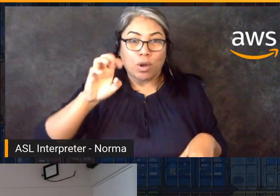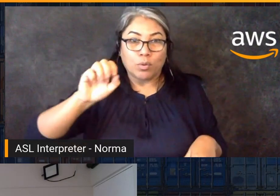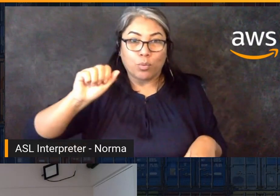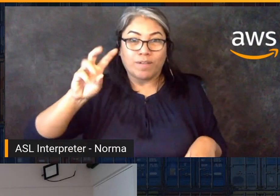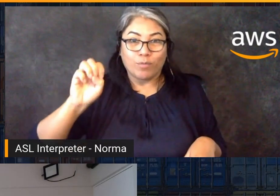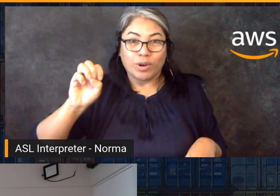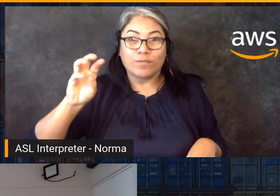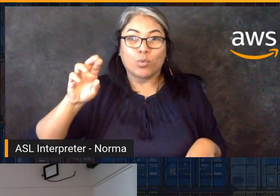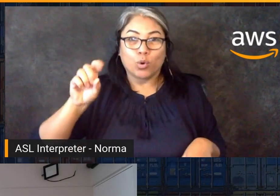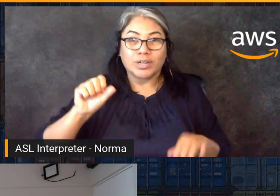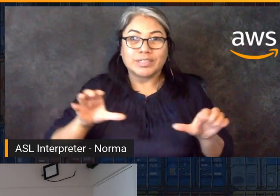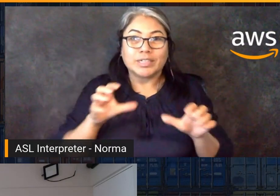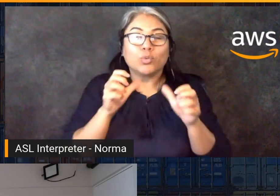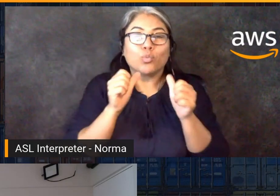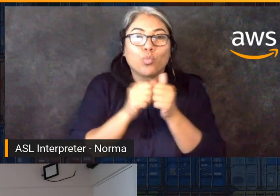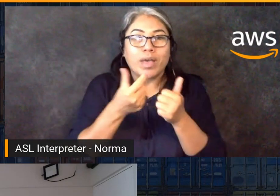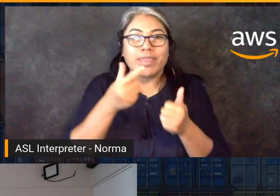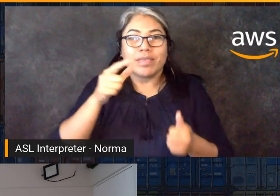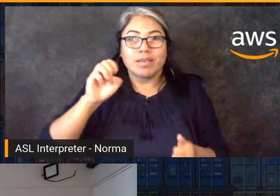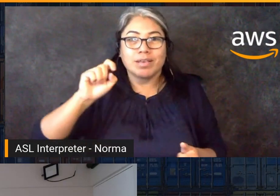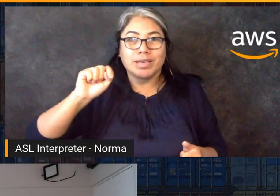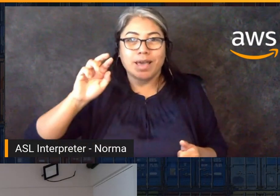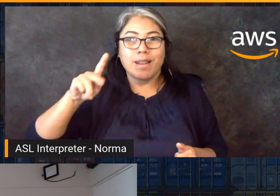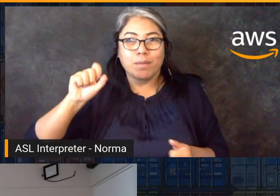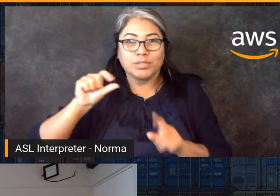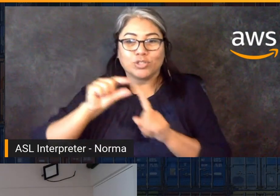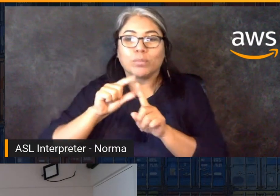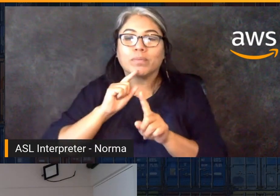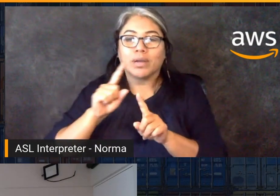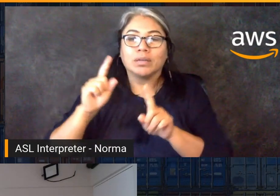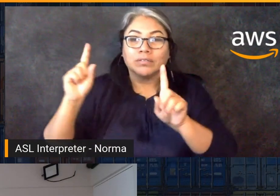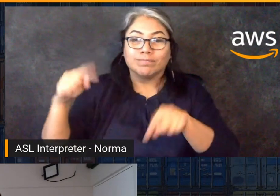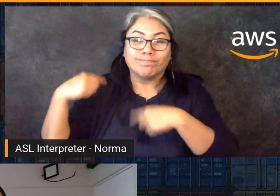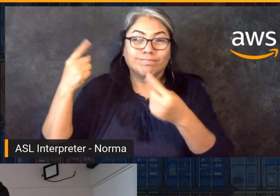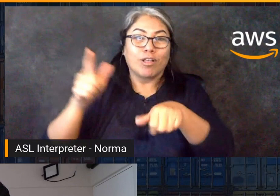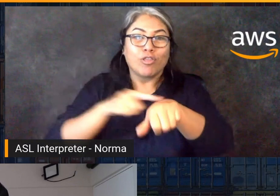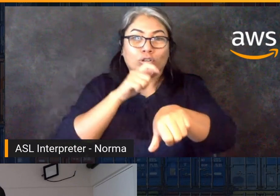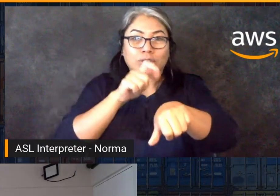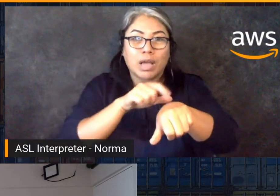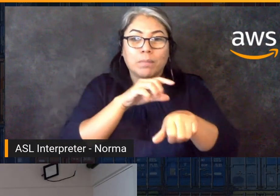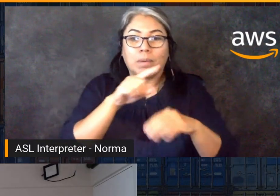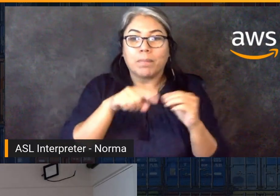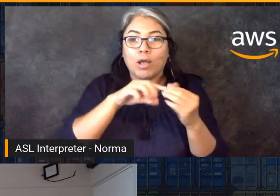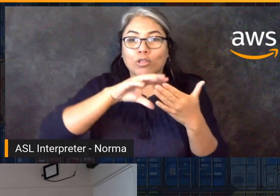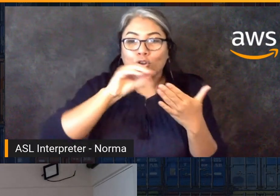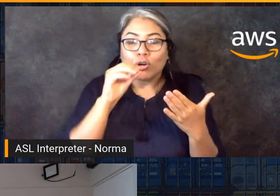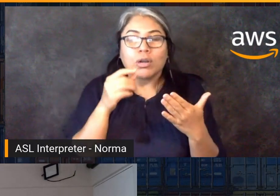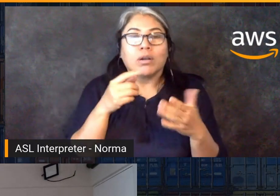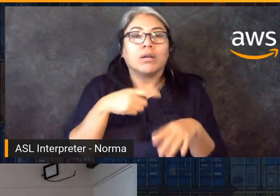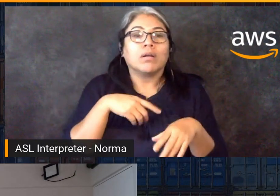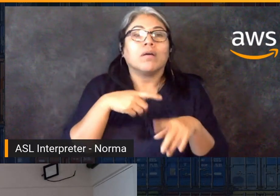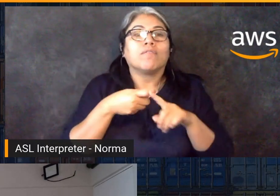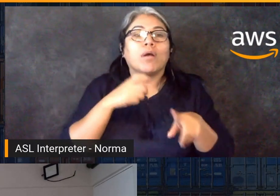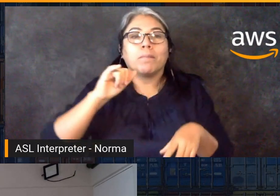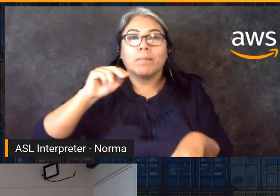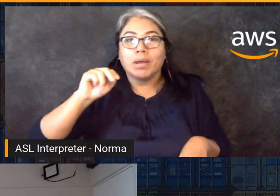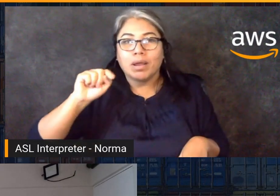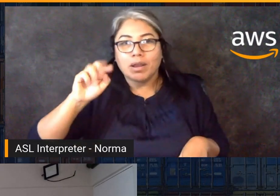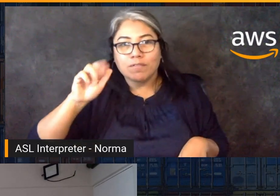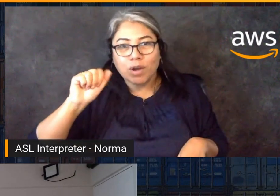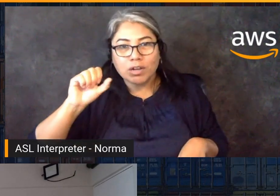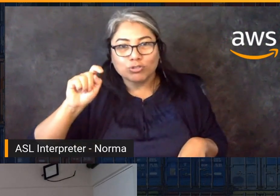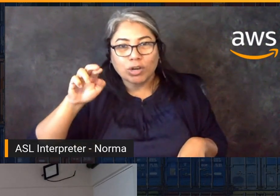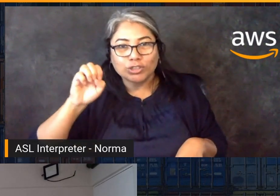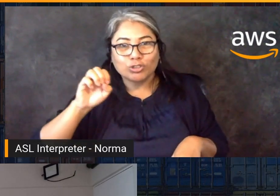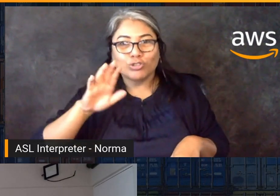with terming GitOps has come from a long time of just learning about infrastructure as code and CI/CD practices and